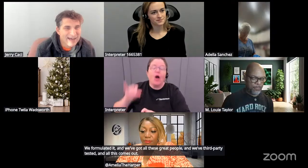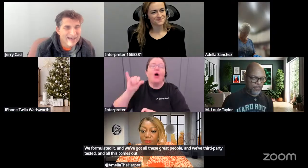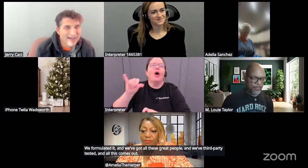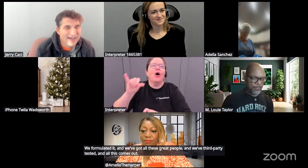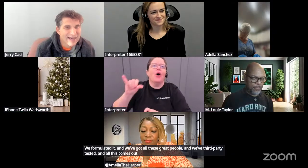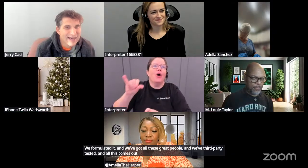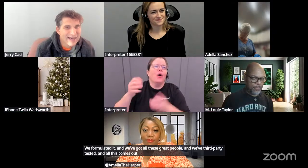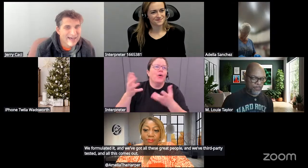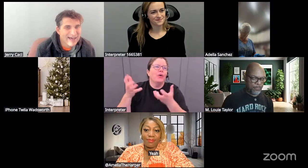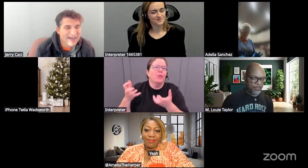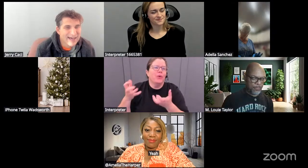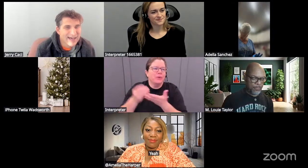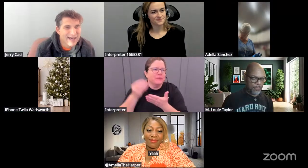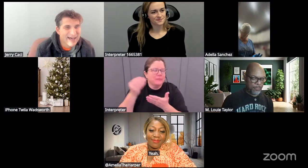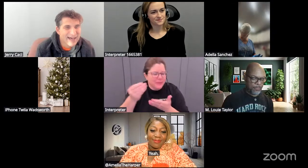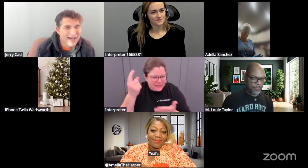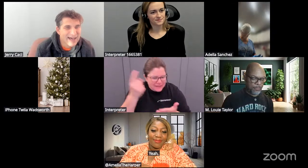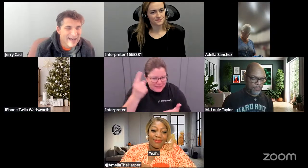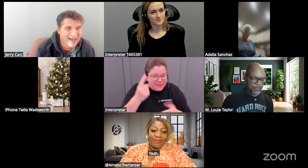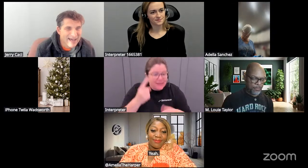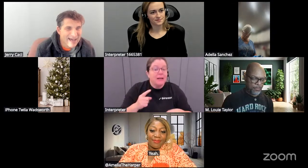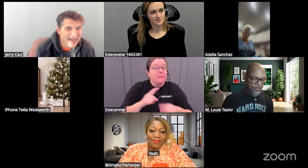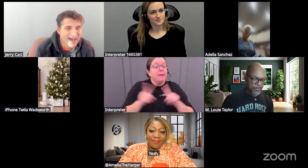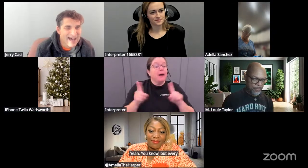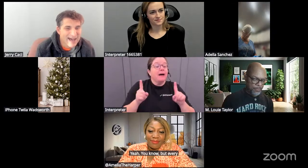yeah, but